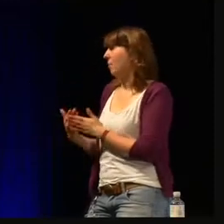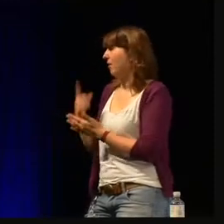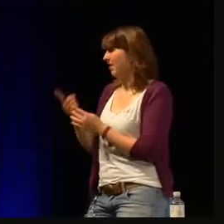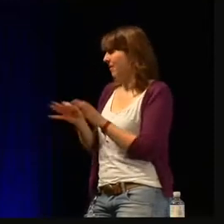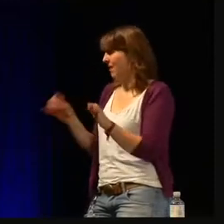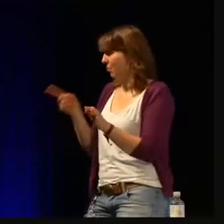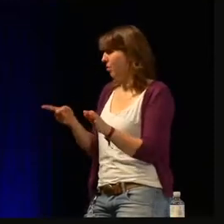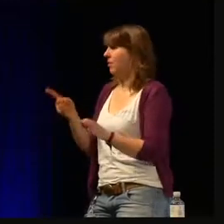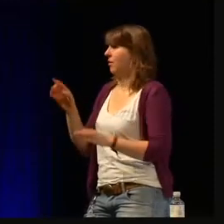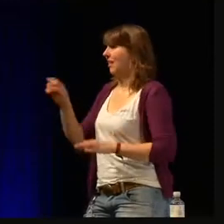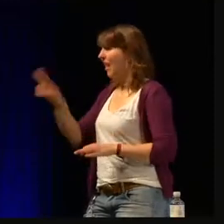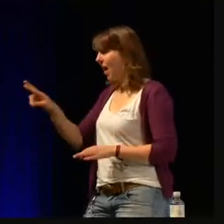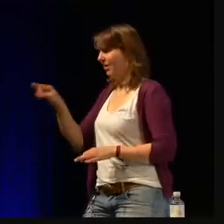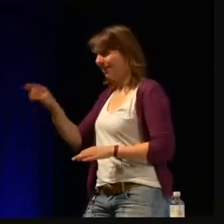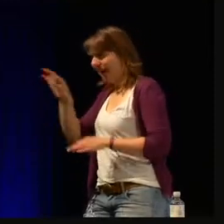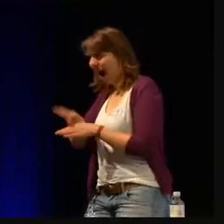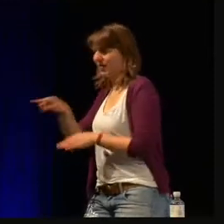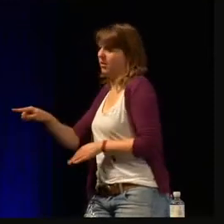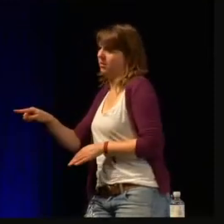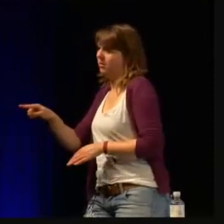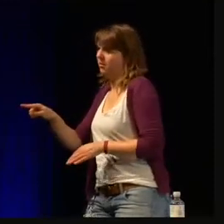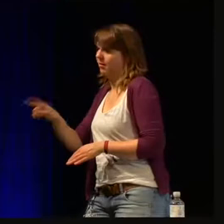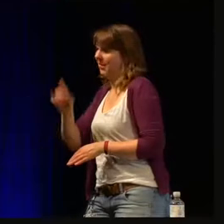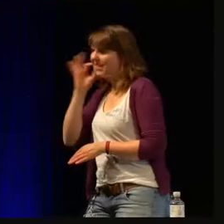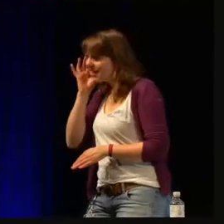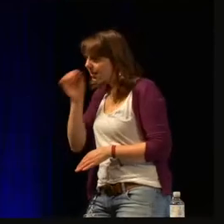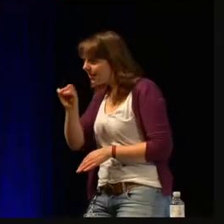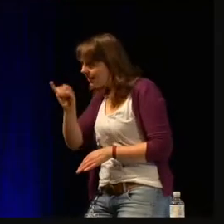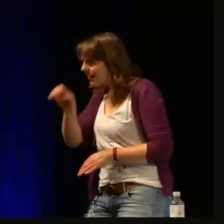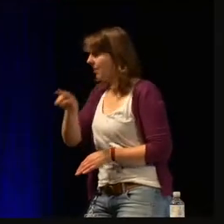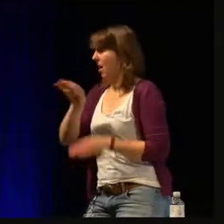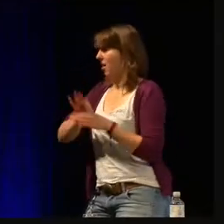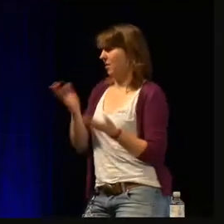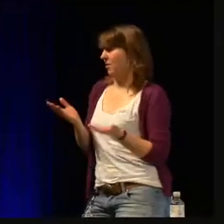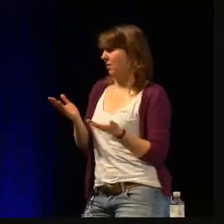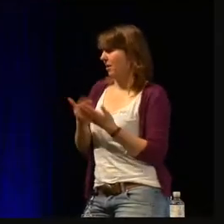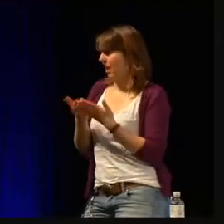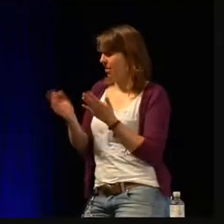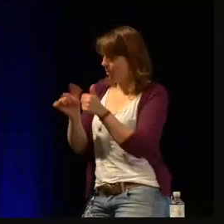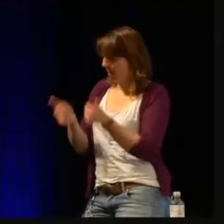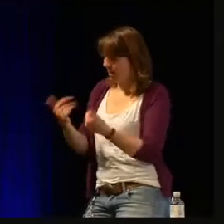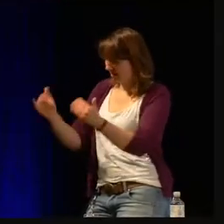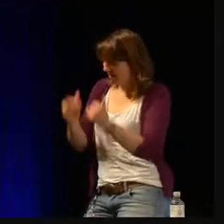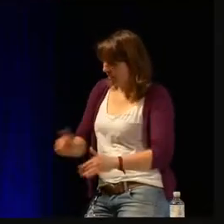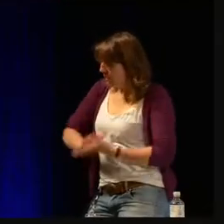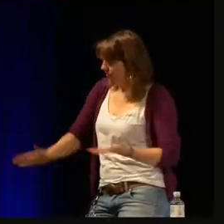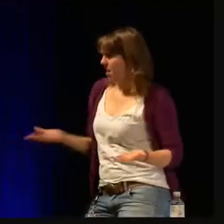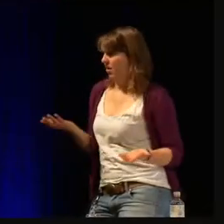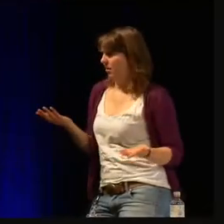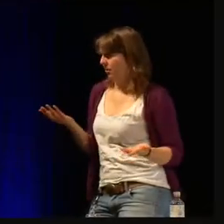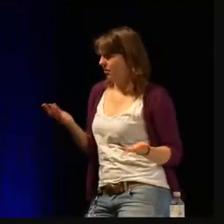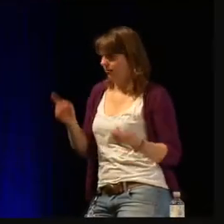frequent occurrence. So it's not necessarily bias within the data, but bias within the assumptions